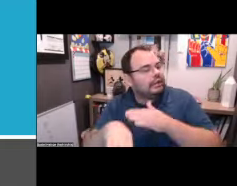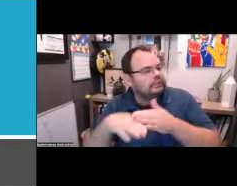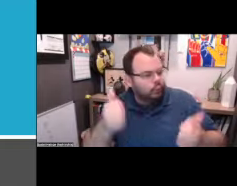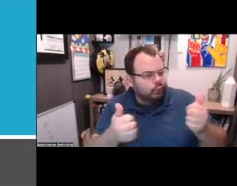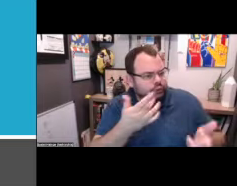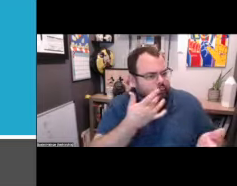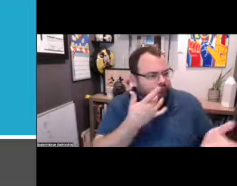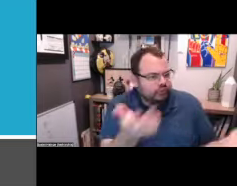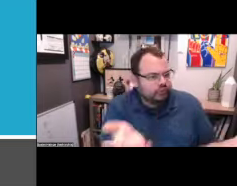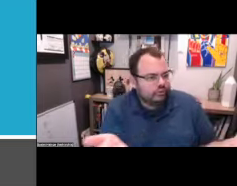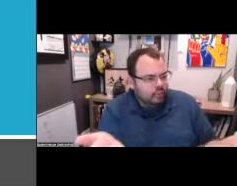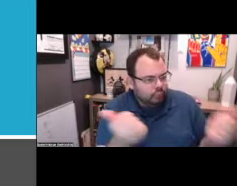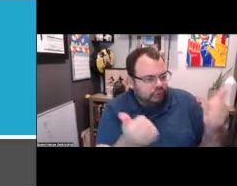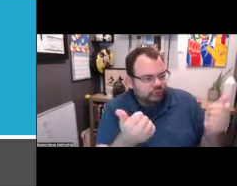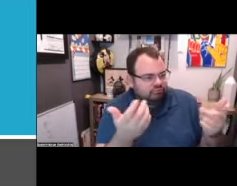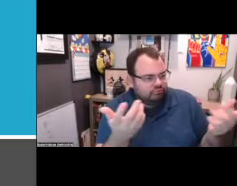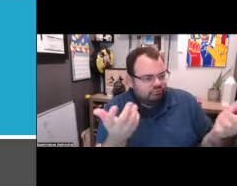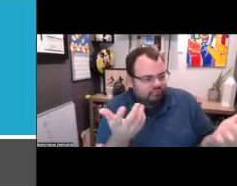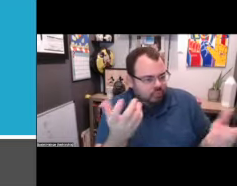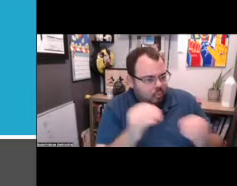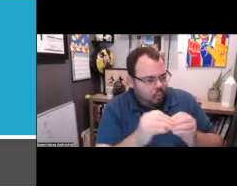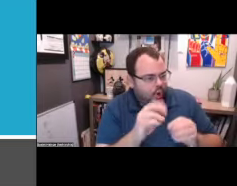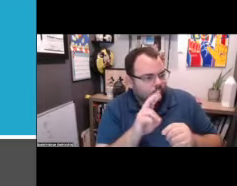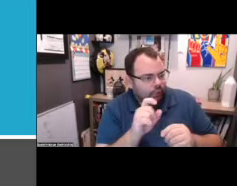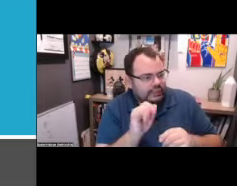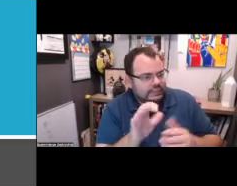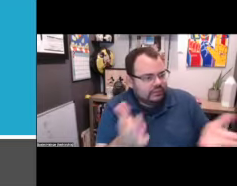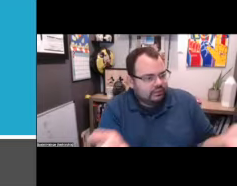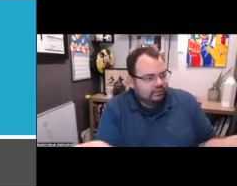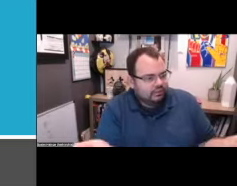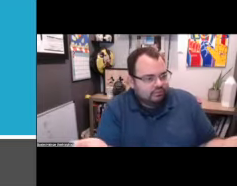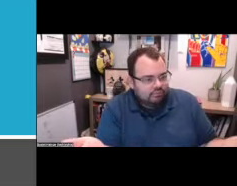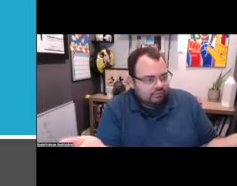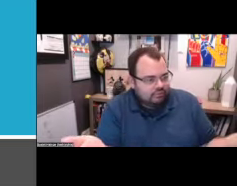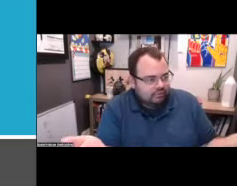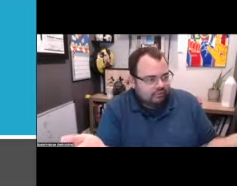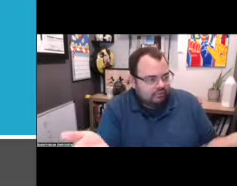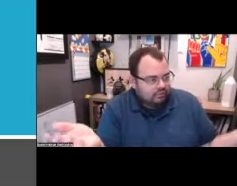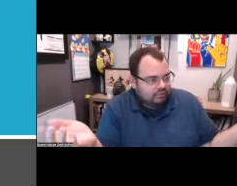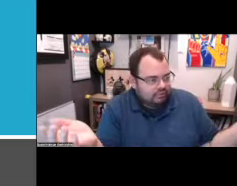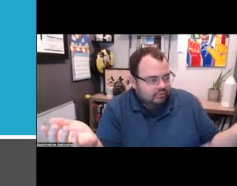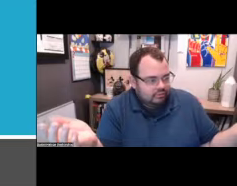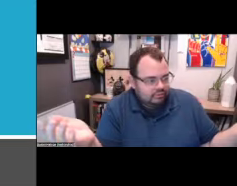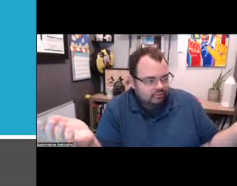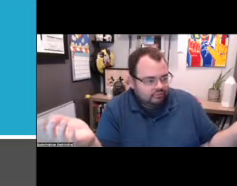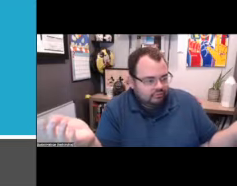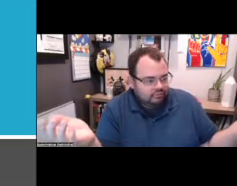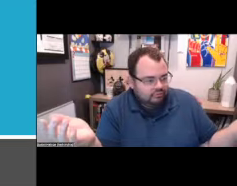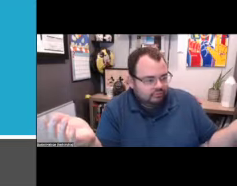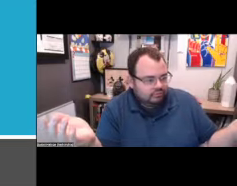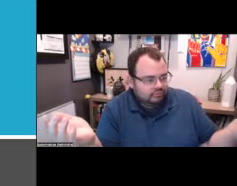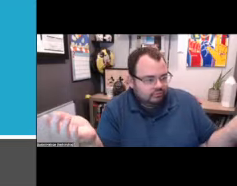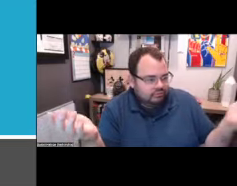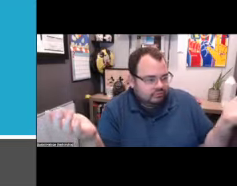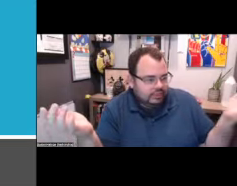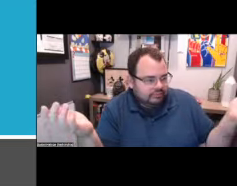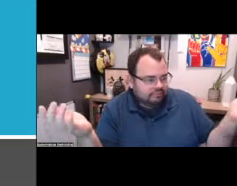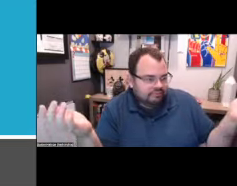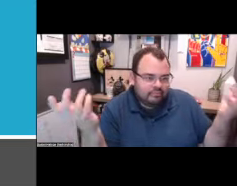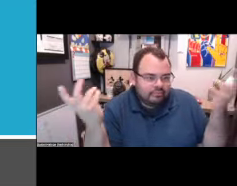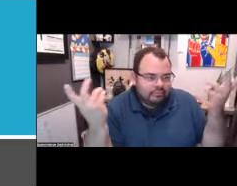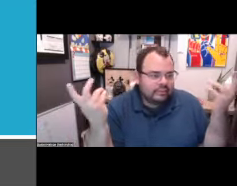they decided to learn. So which would be better, having them choose, to learn a language that they're